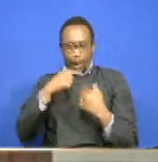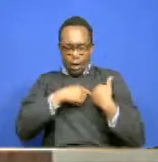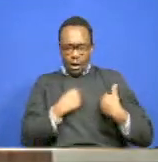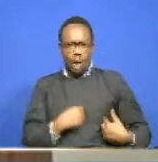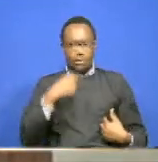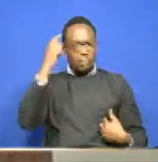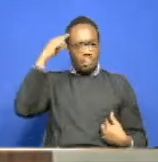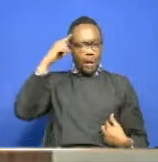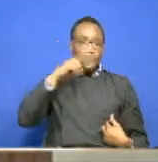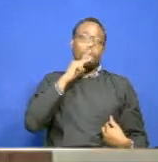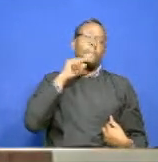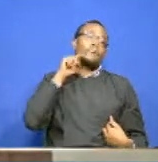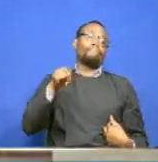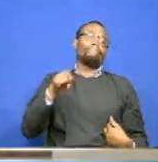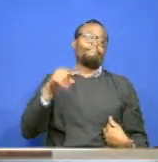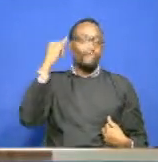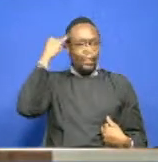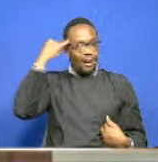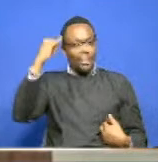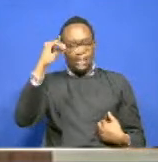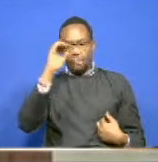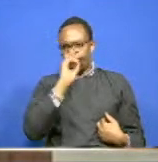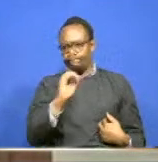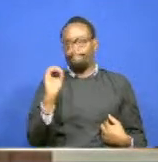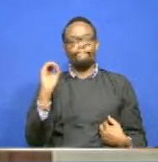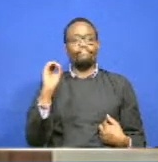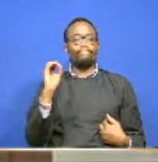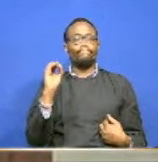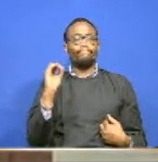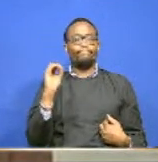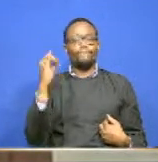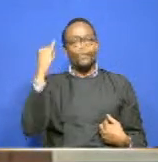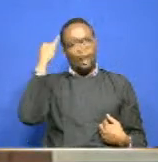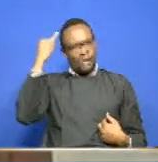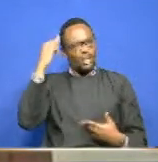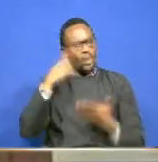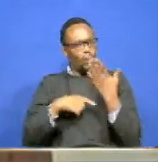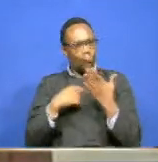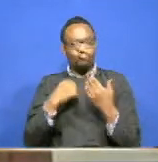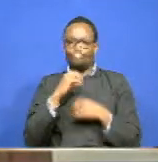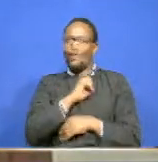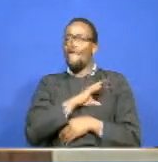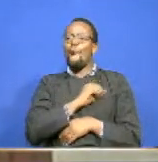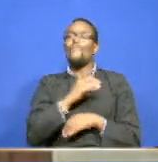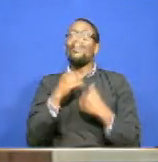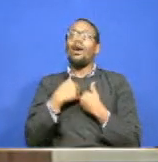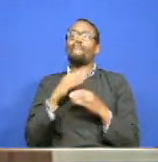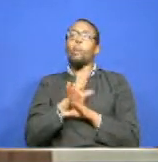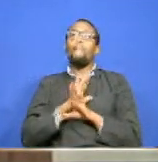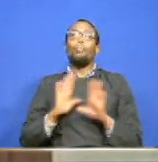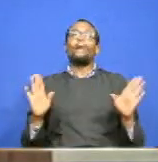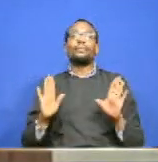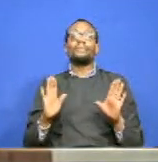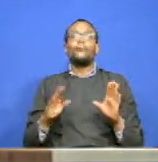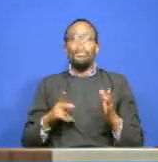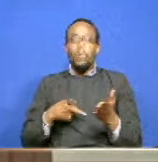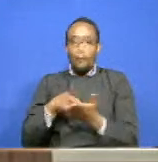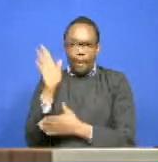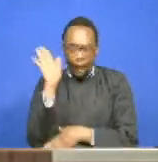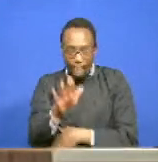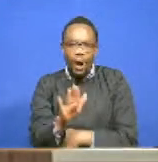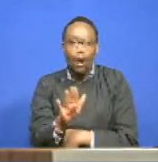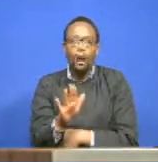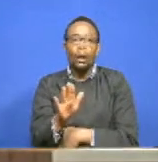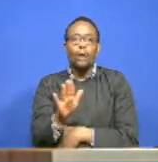man. No imagination. His only imagination was guided by fear, and that I have to bring your talent as it was,